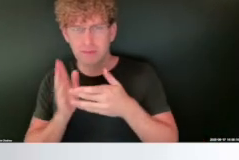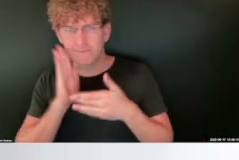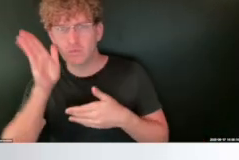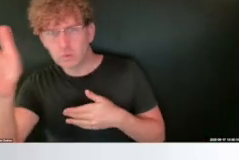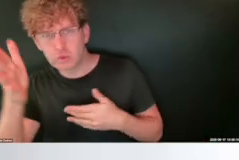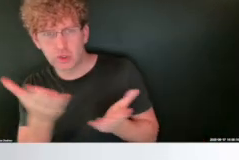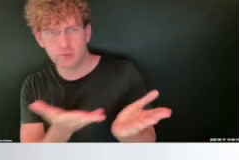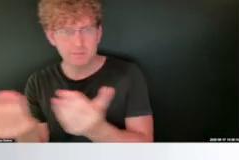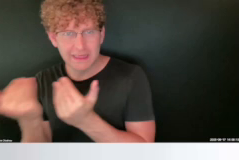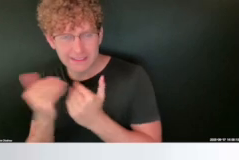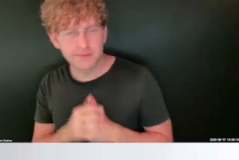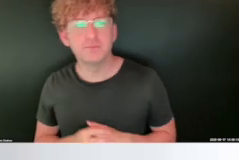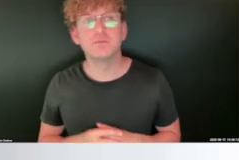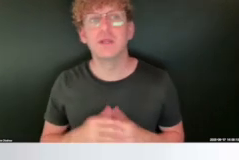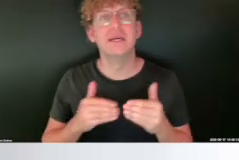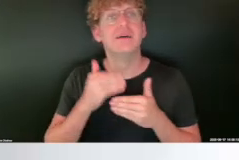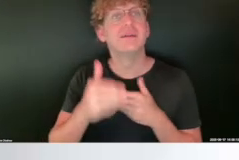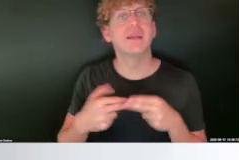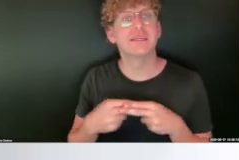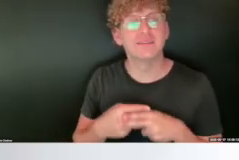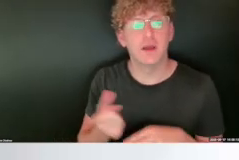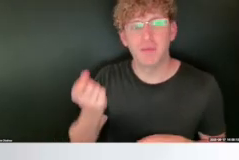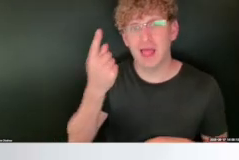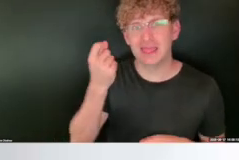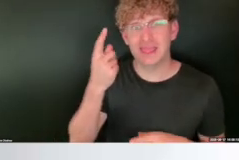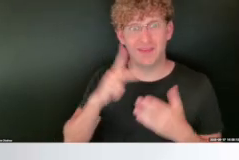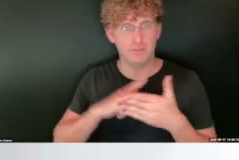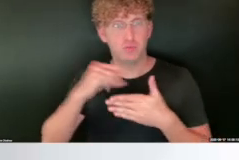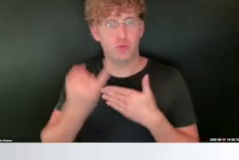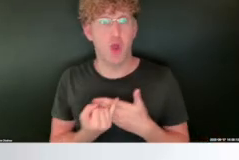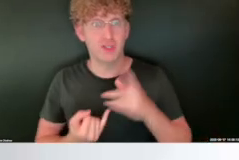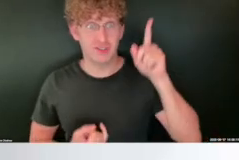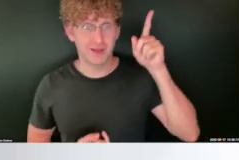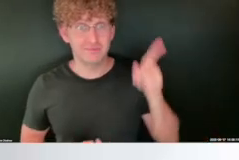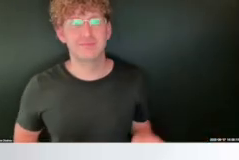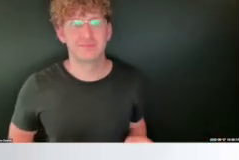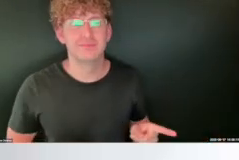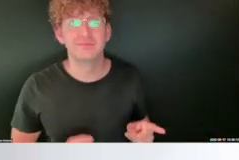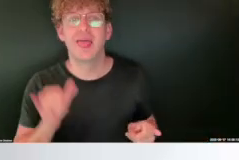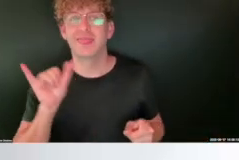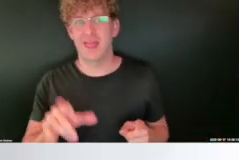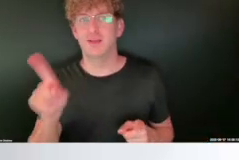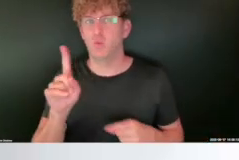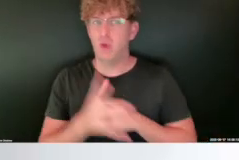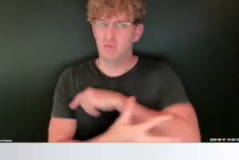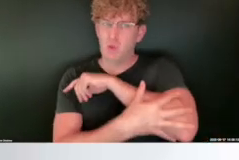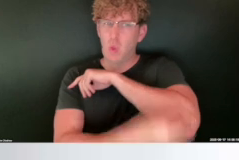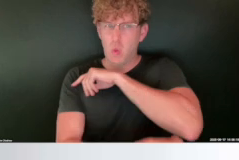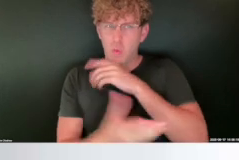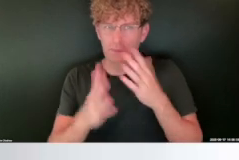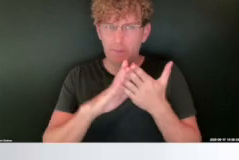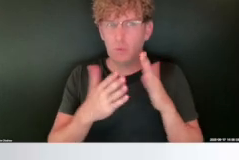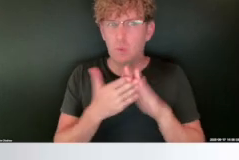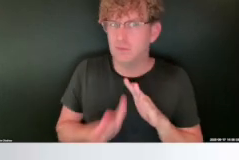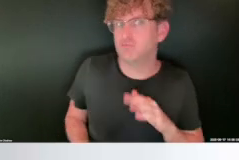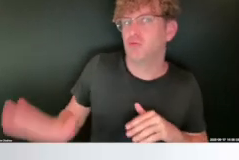The 11 implementation projects funded by STEP are located in low-income and disadvantaged communities across the state, primarily within